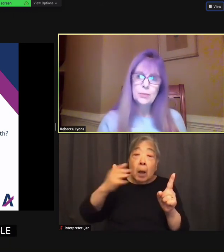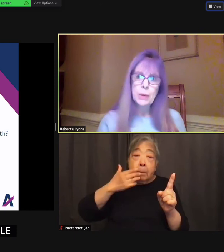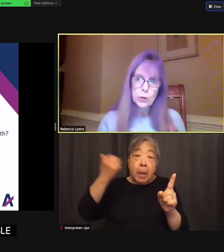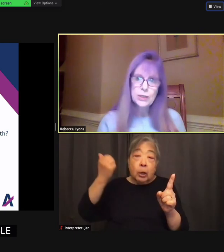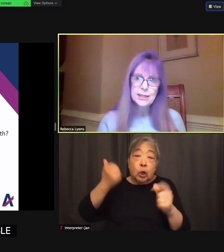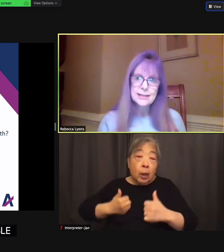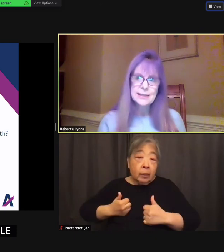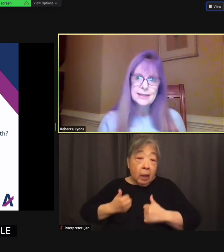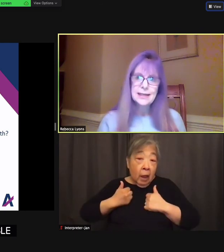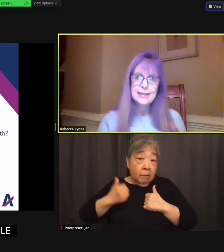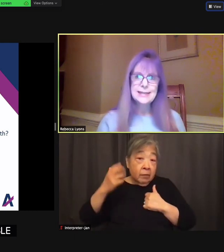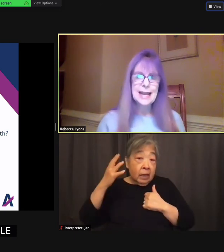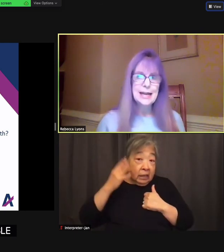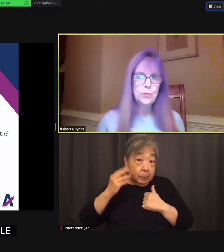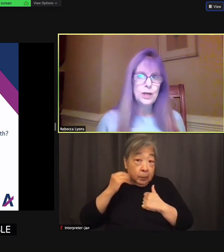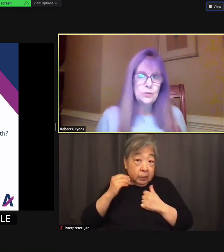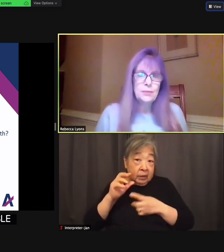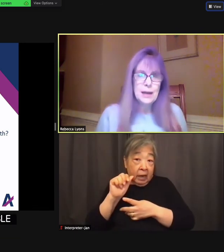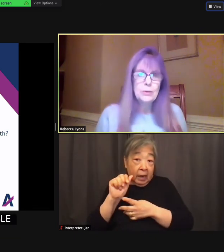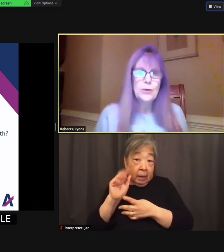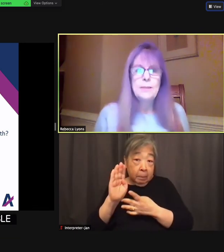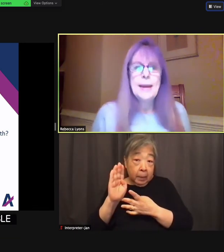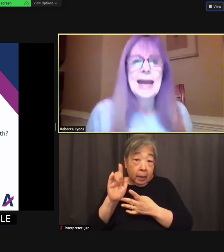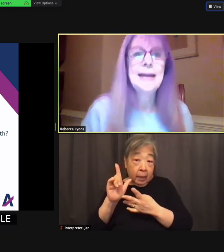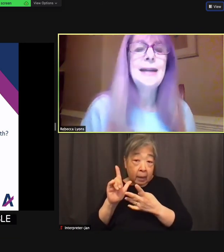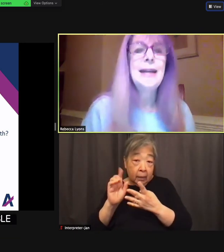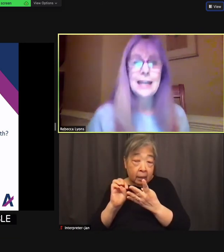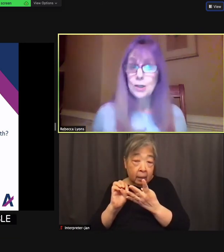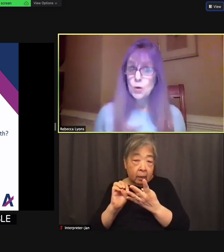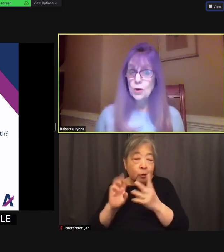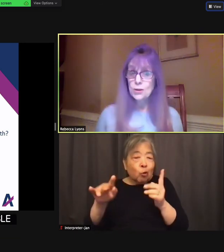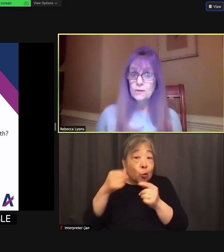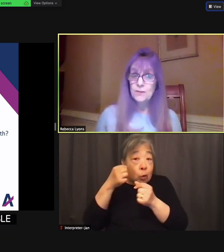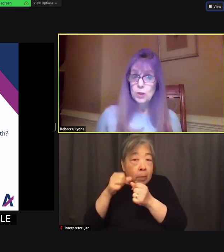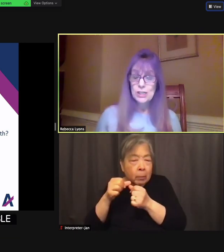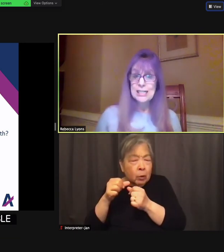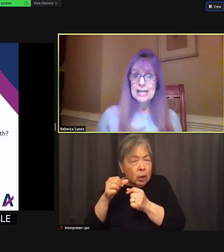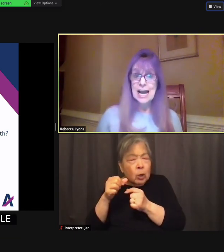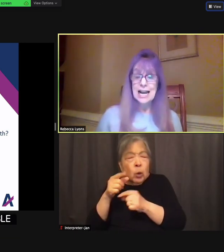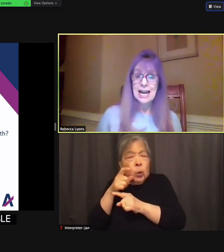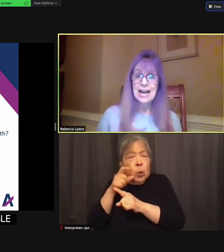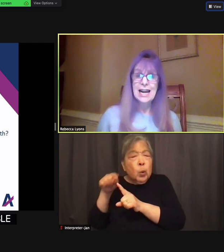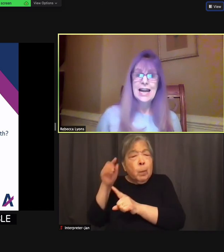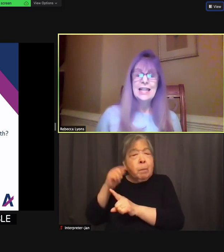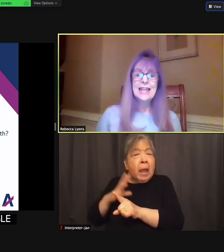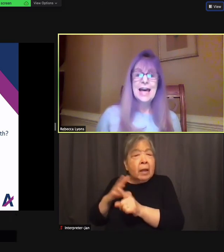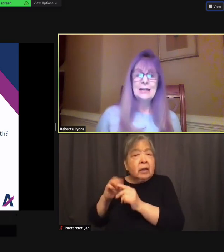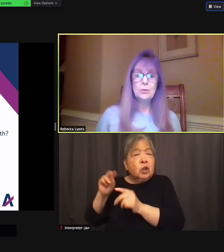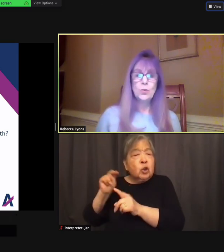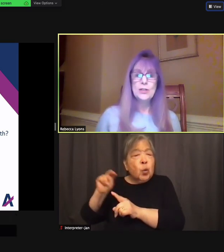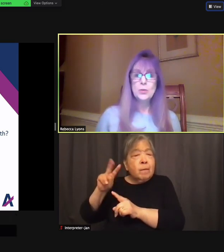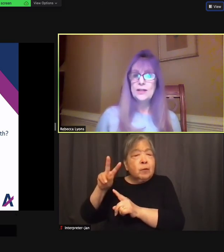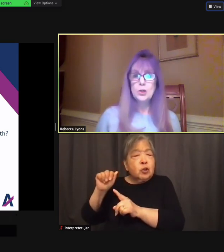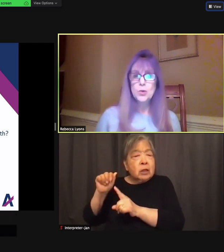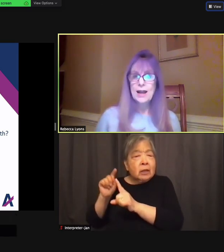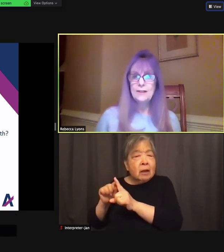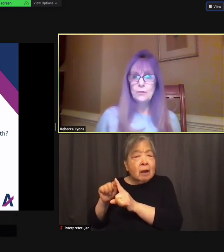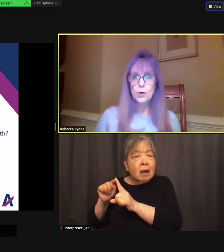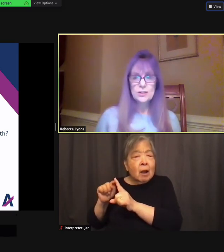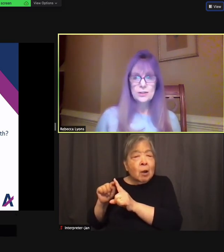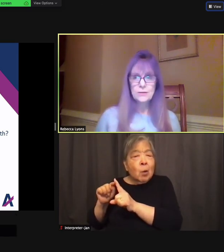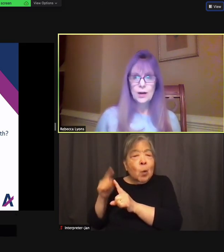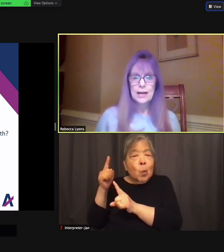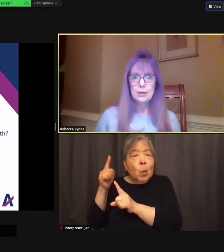as a bonus, does anyone remember the man in Northern Virginia that was one of the